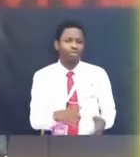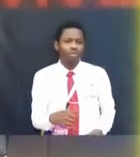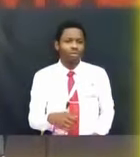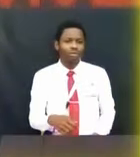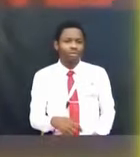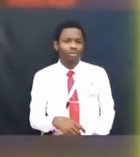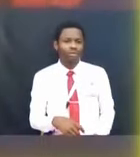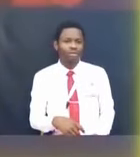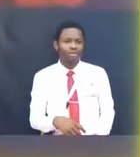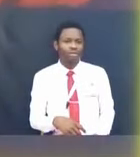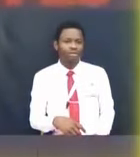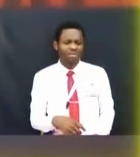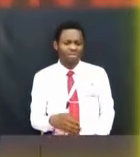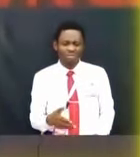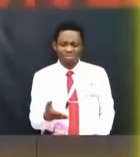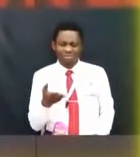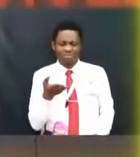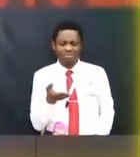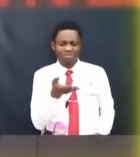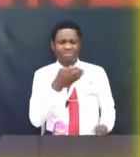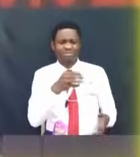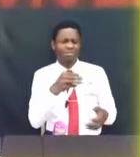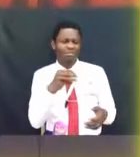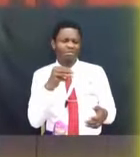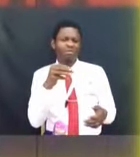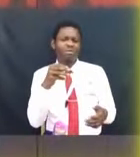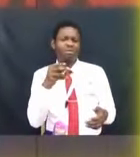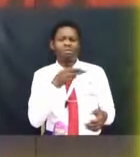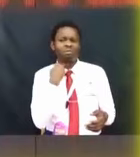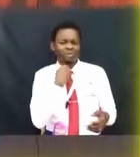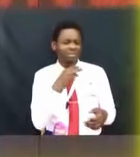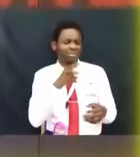This ministerial welfare, I will never do this.